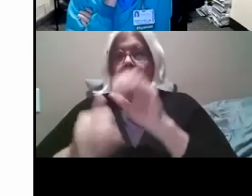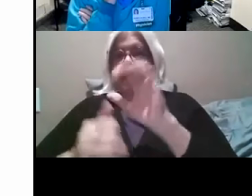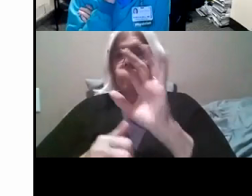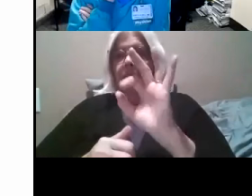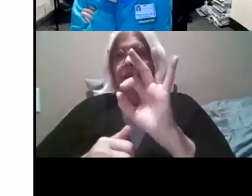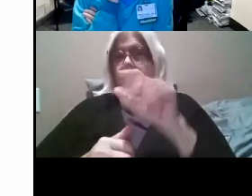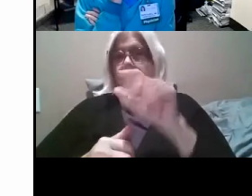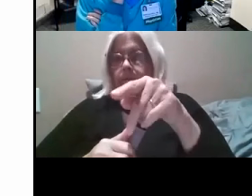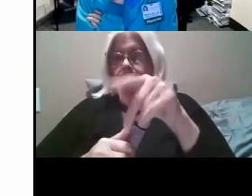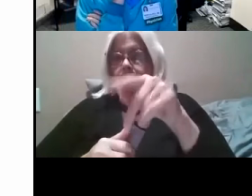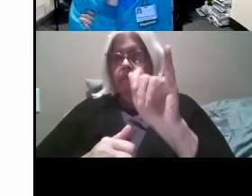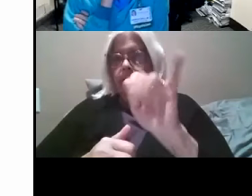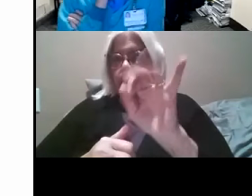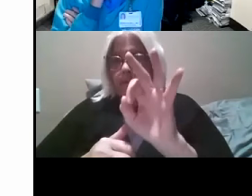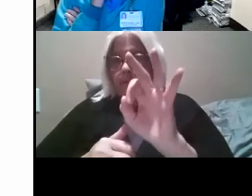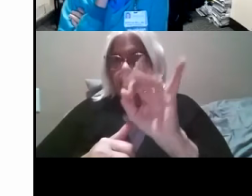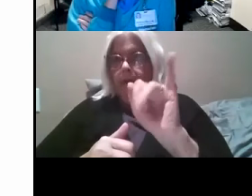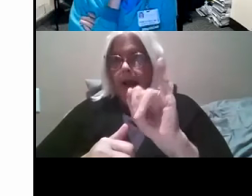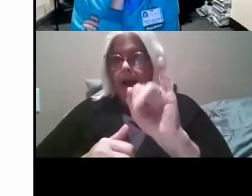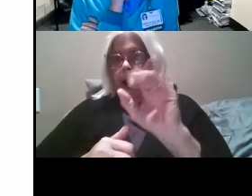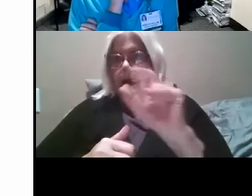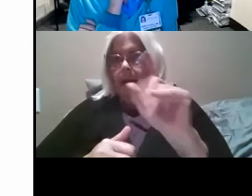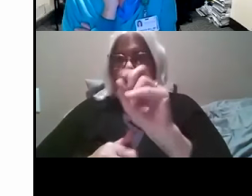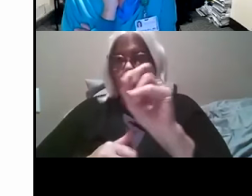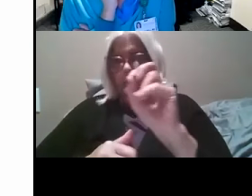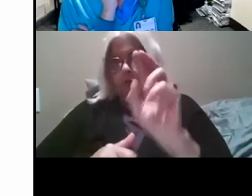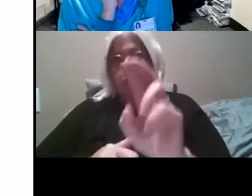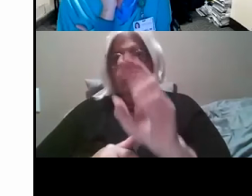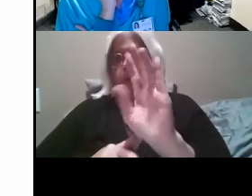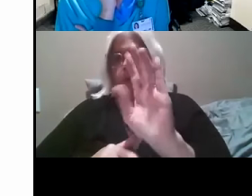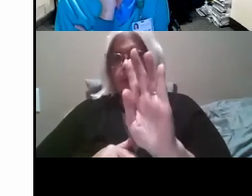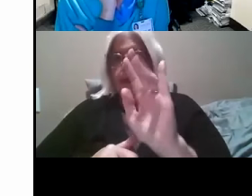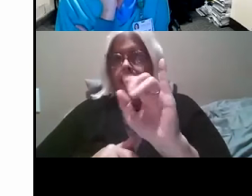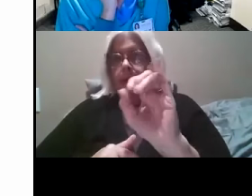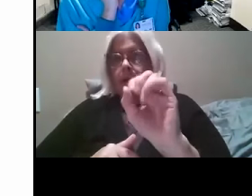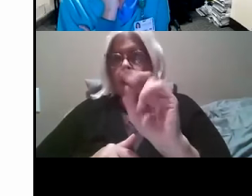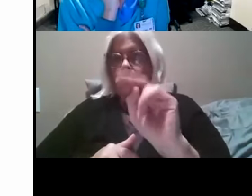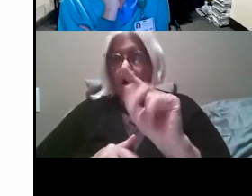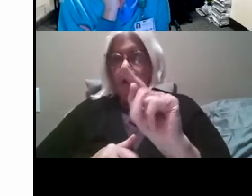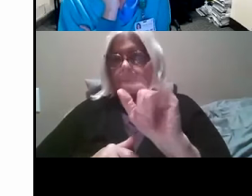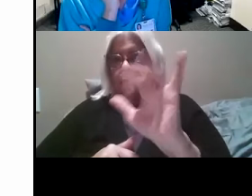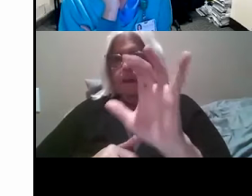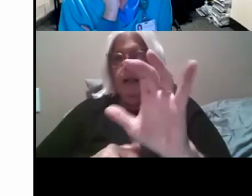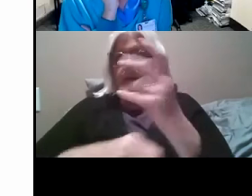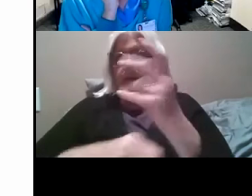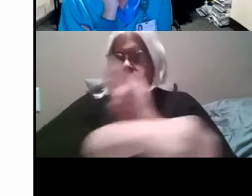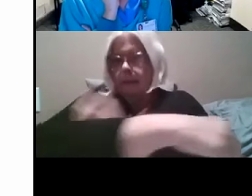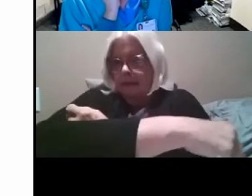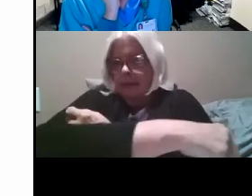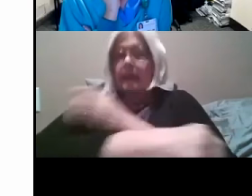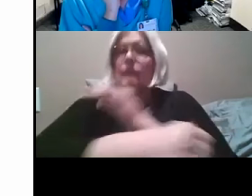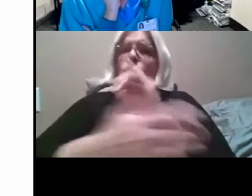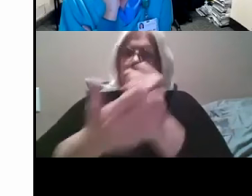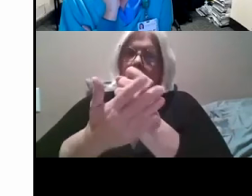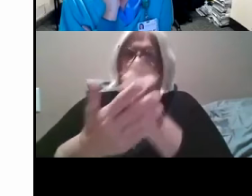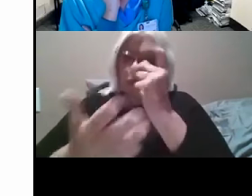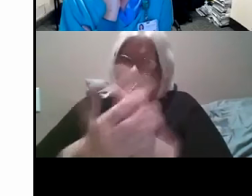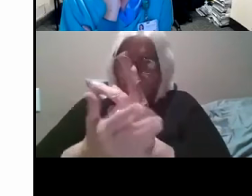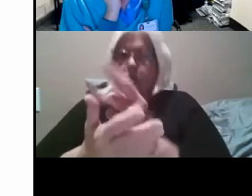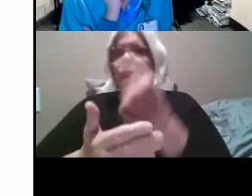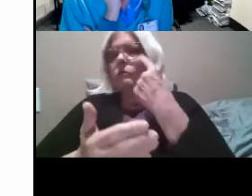approved through emergency use authorization for kids. So we'll just talk about that, that particular